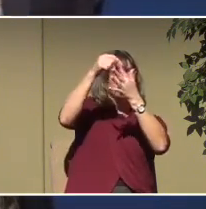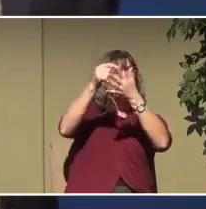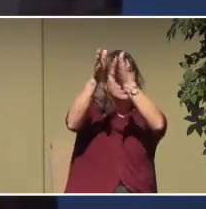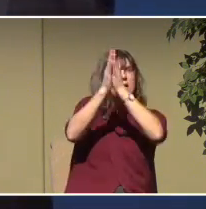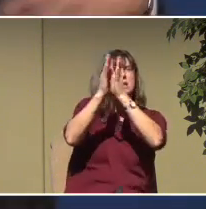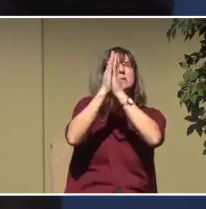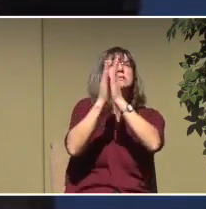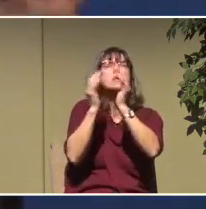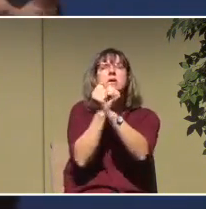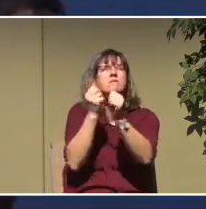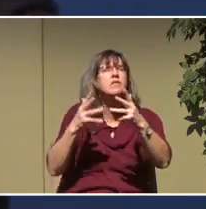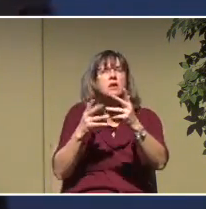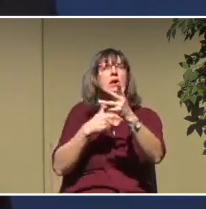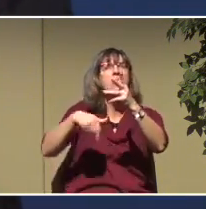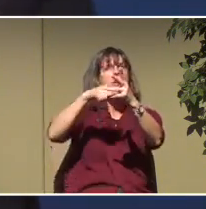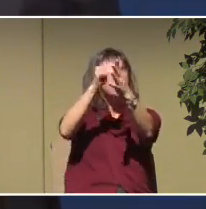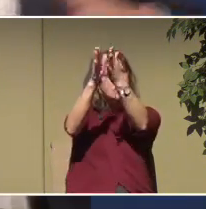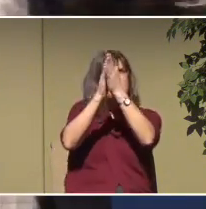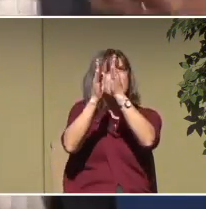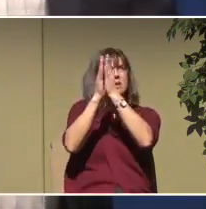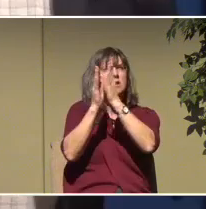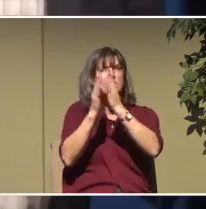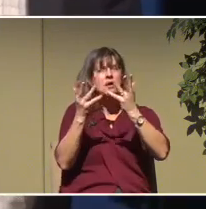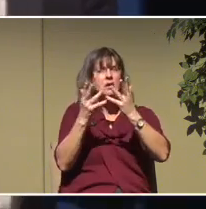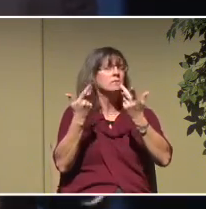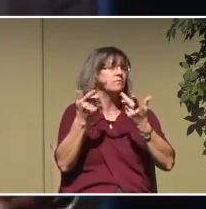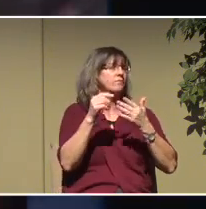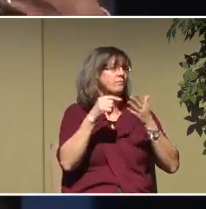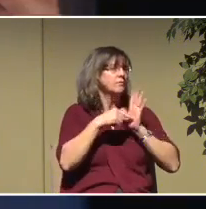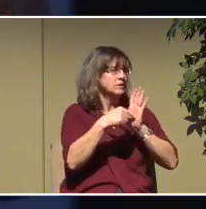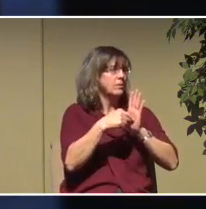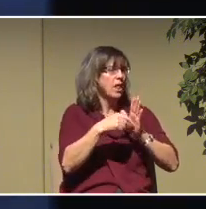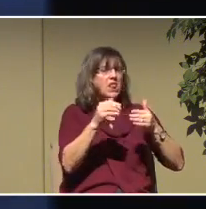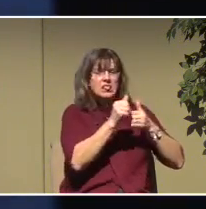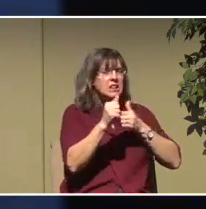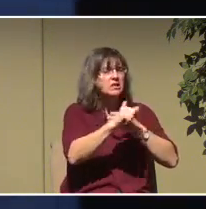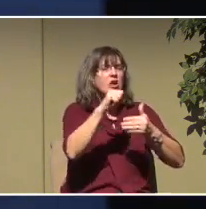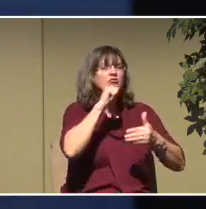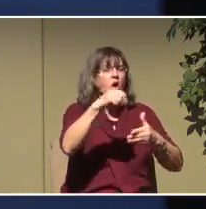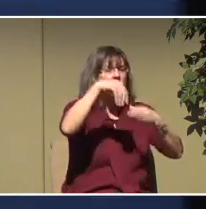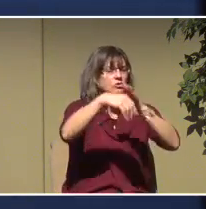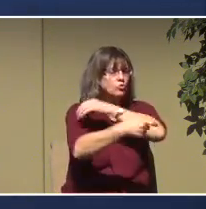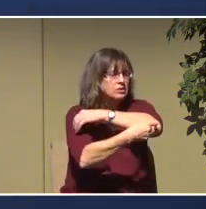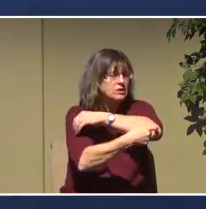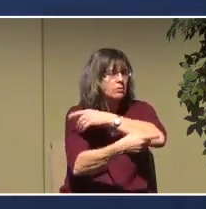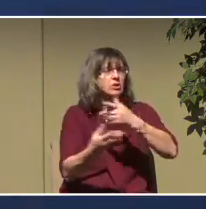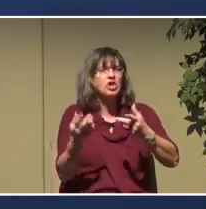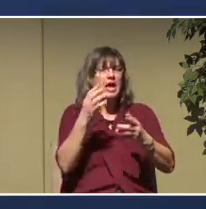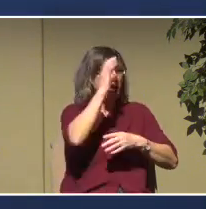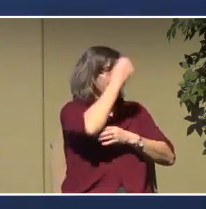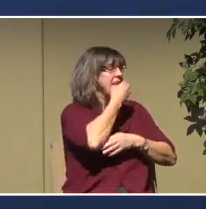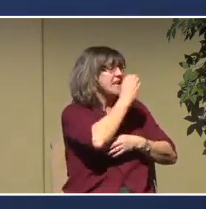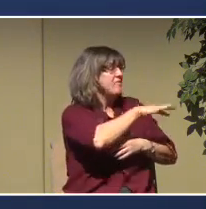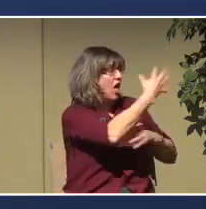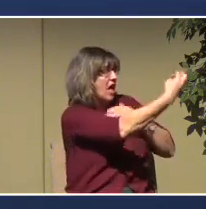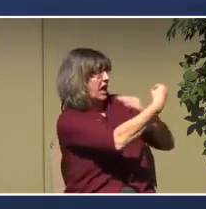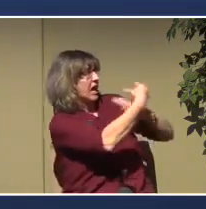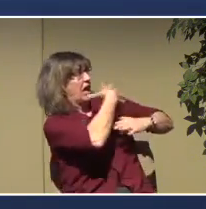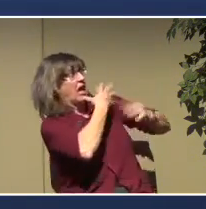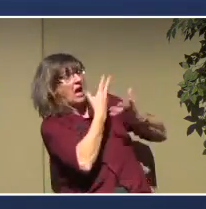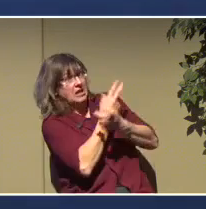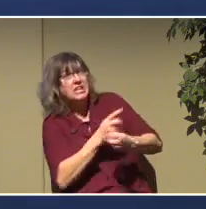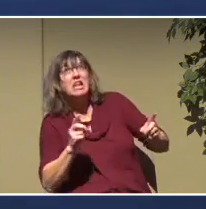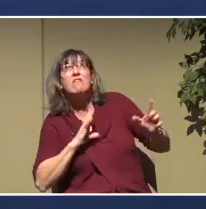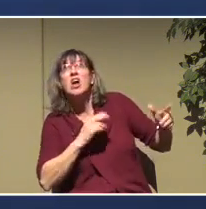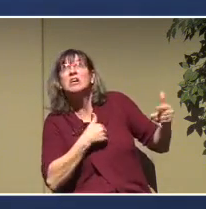Prayer. "Give us this day our daily bread. Lead us not into temptation. Deliver us from evil. Forgive us our sins," and